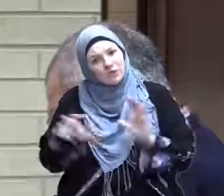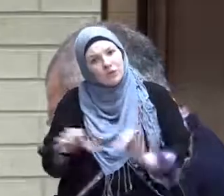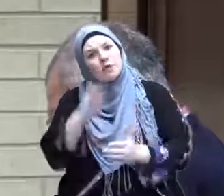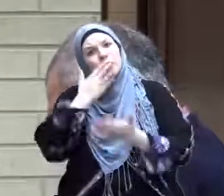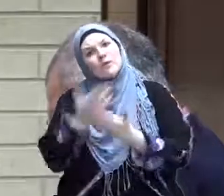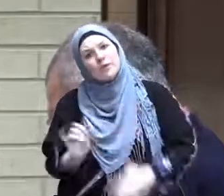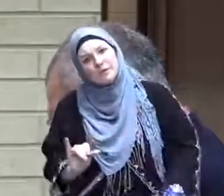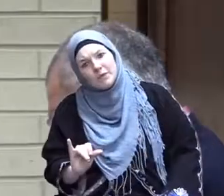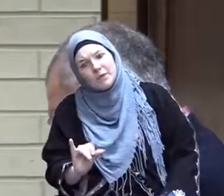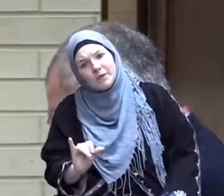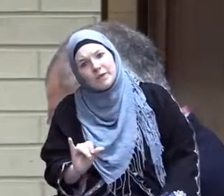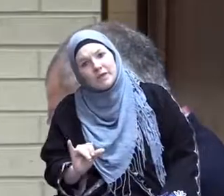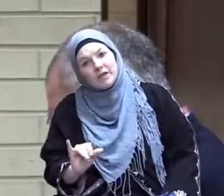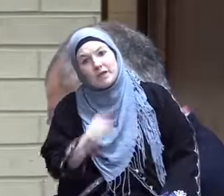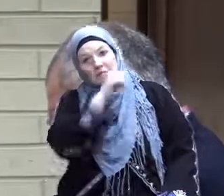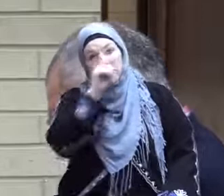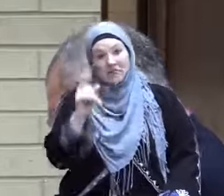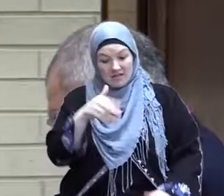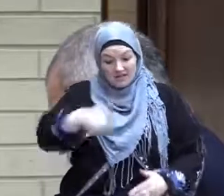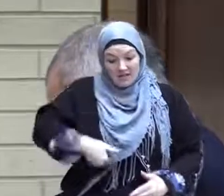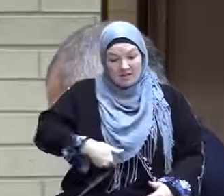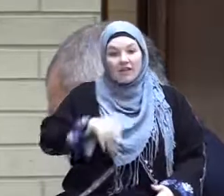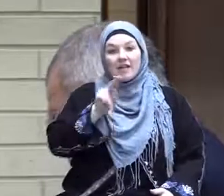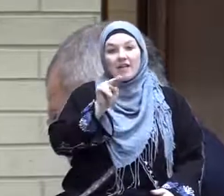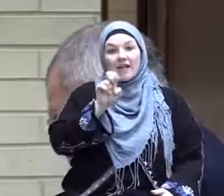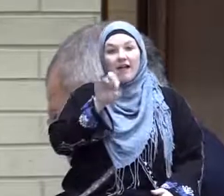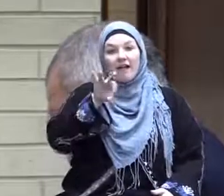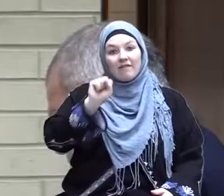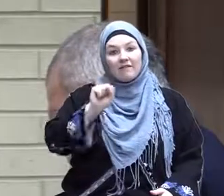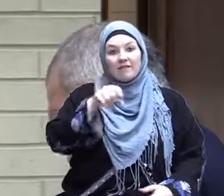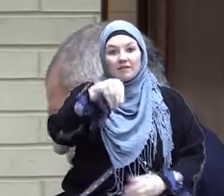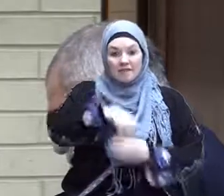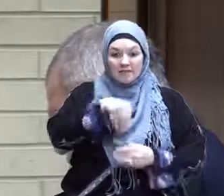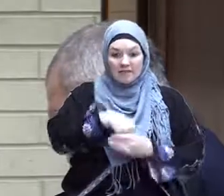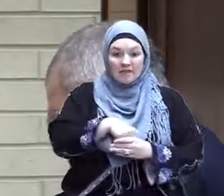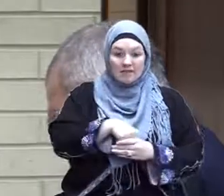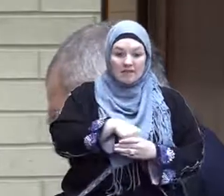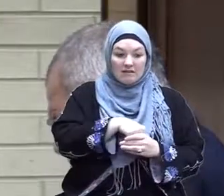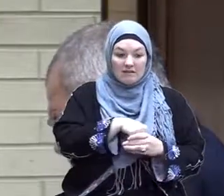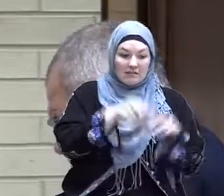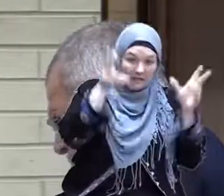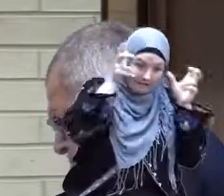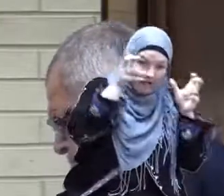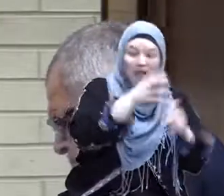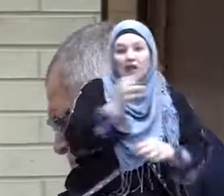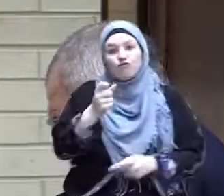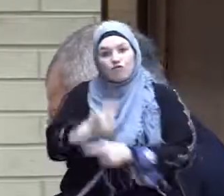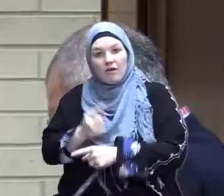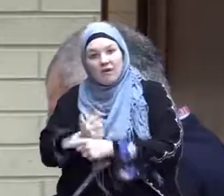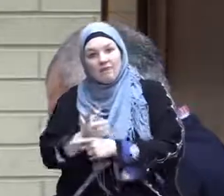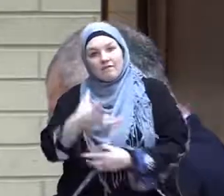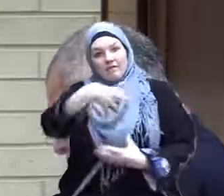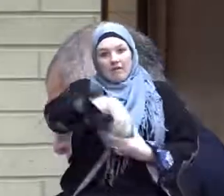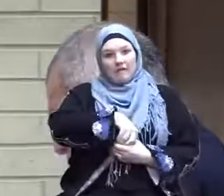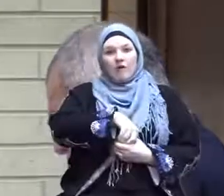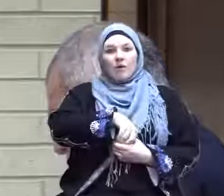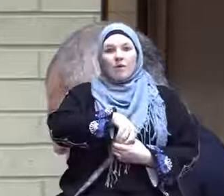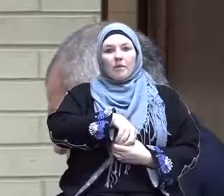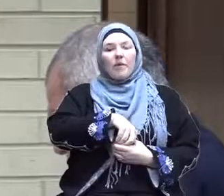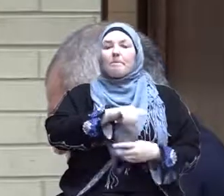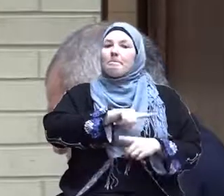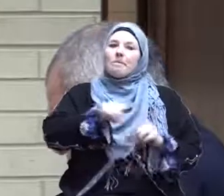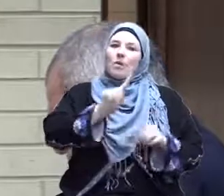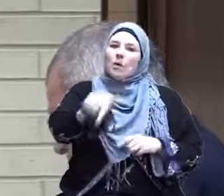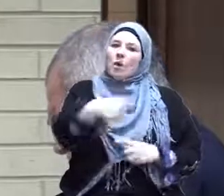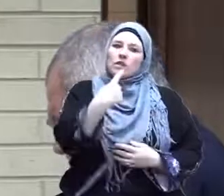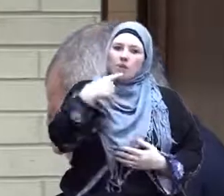righteousness. Because our nafs is equipped with wickedness and righteousness. When we only claim that